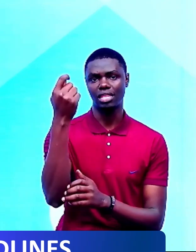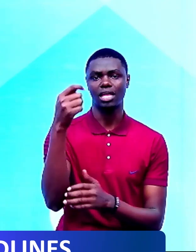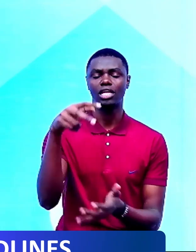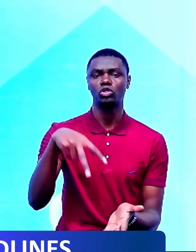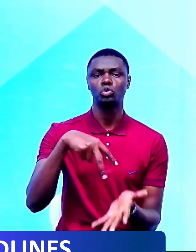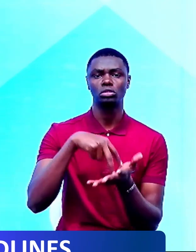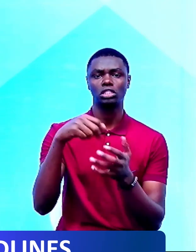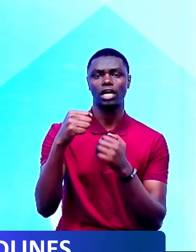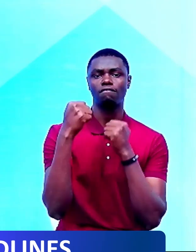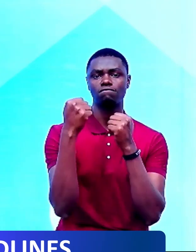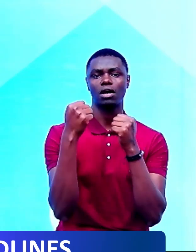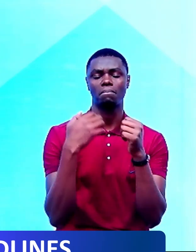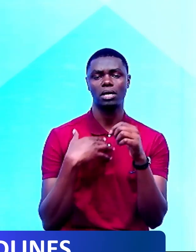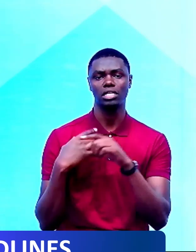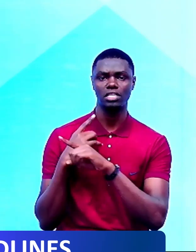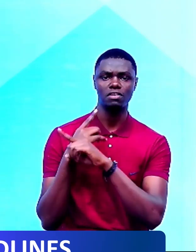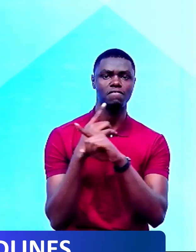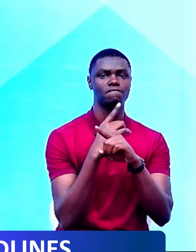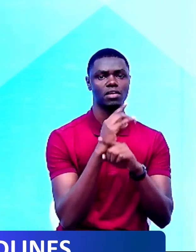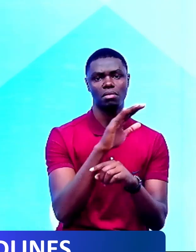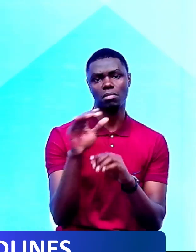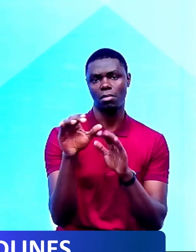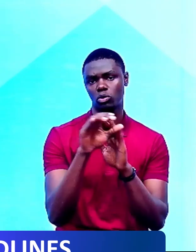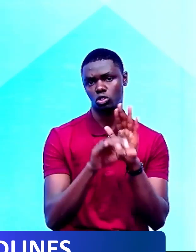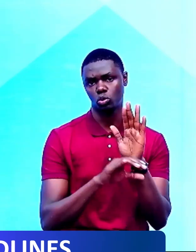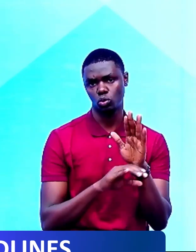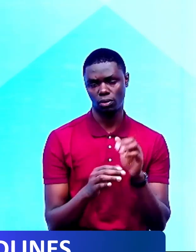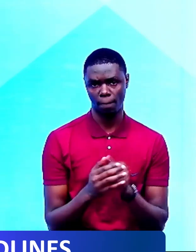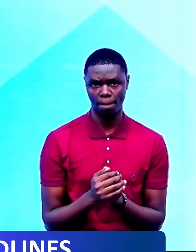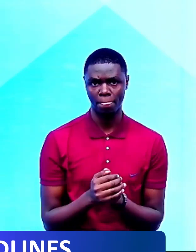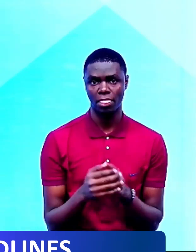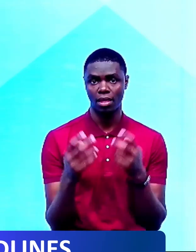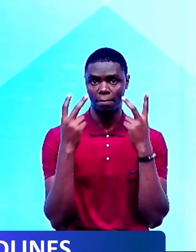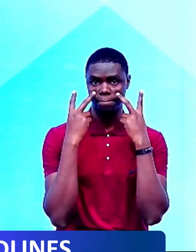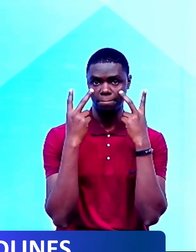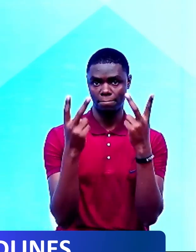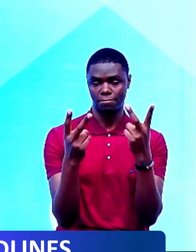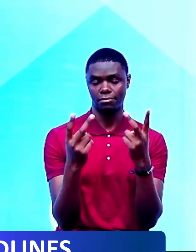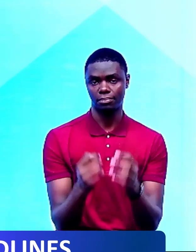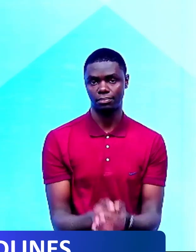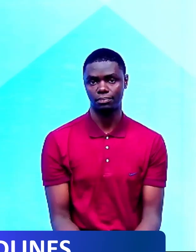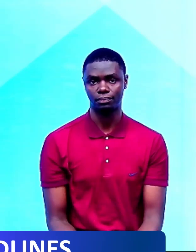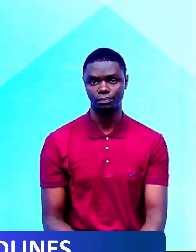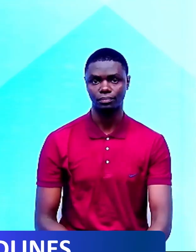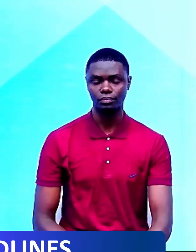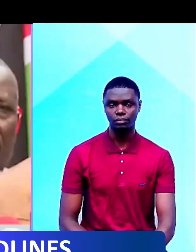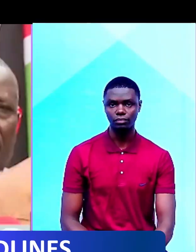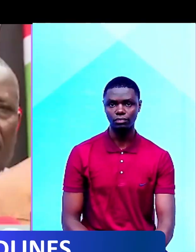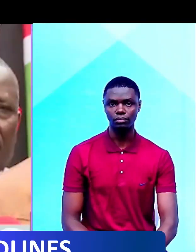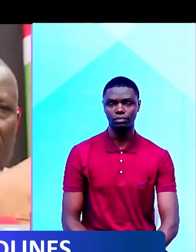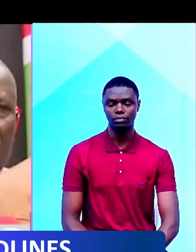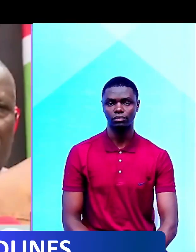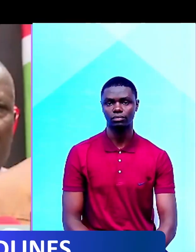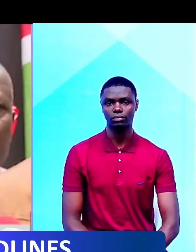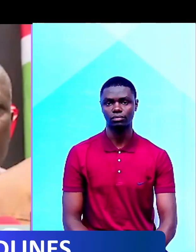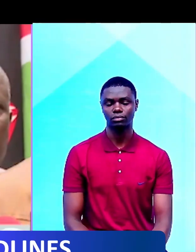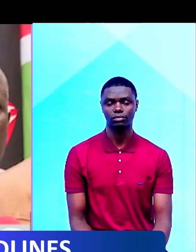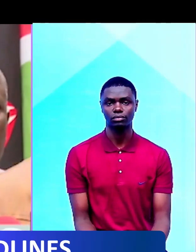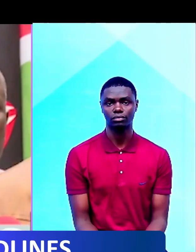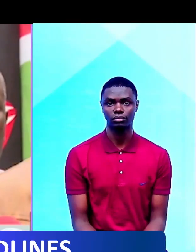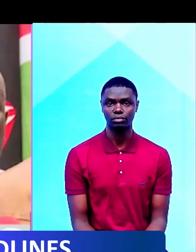stand firm and defend their constitution. Let's get here what they actually said. The killings are